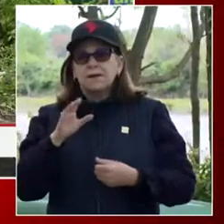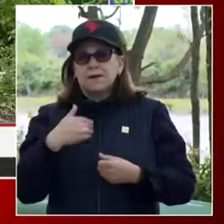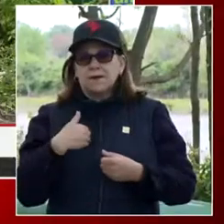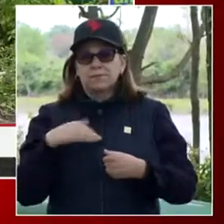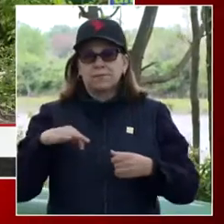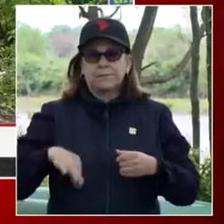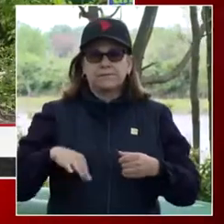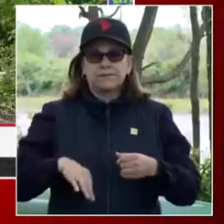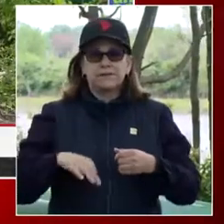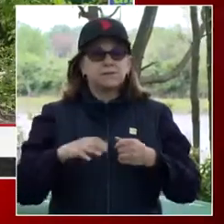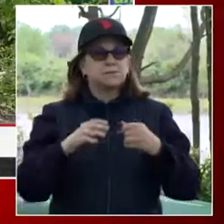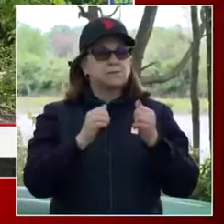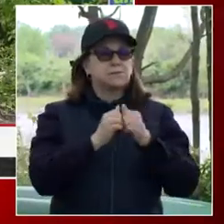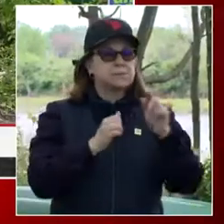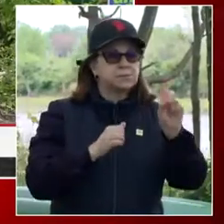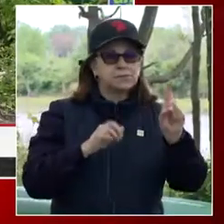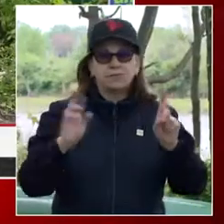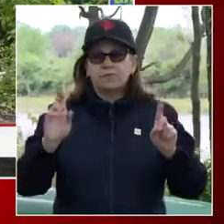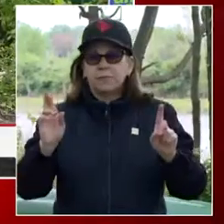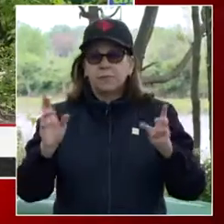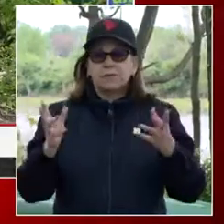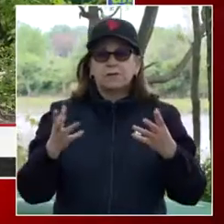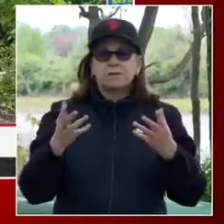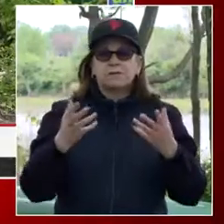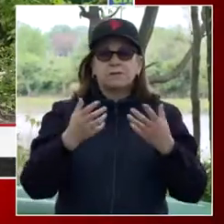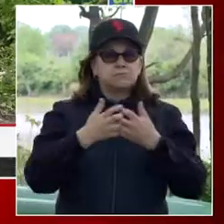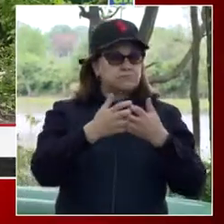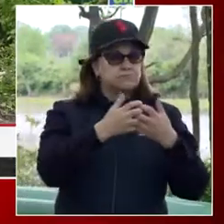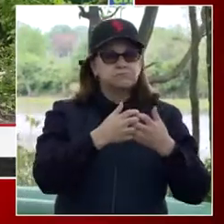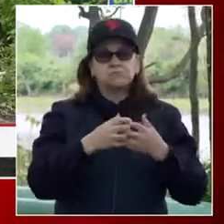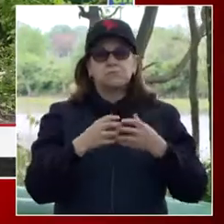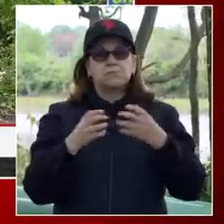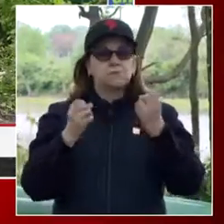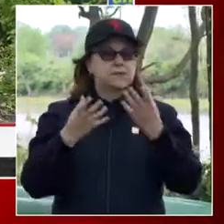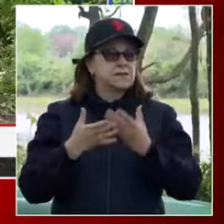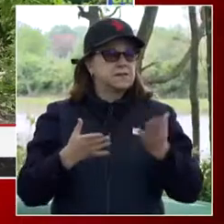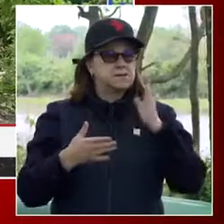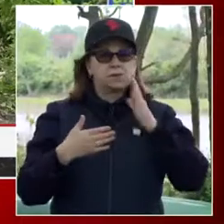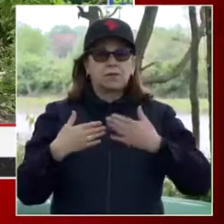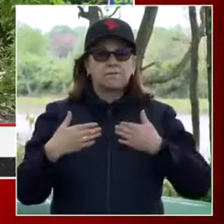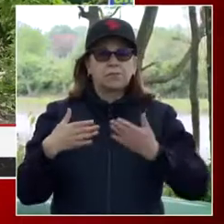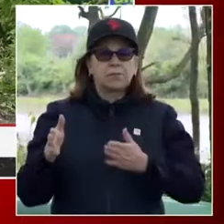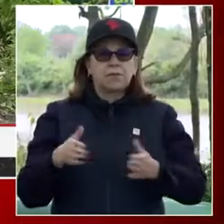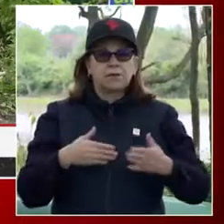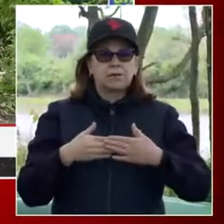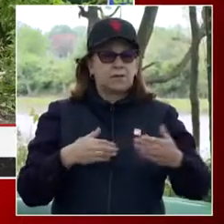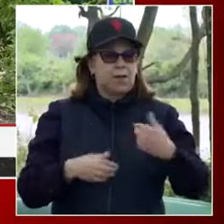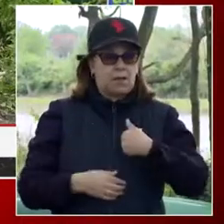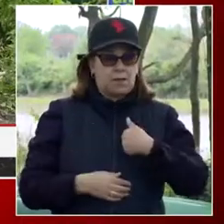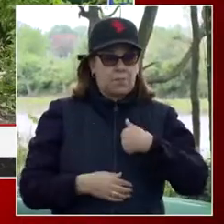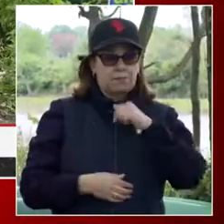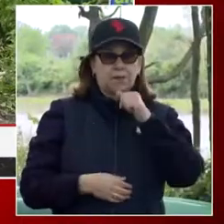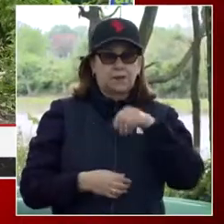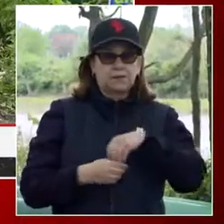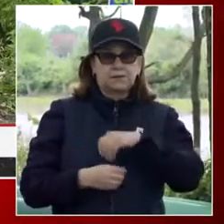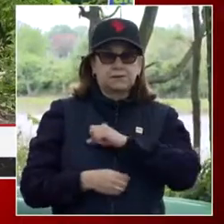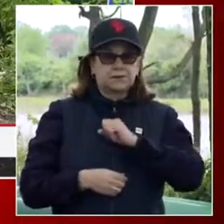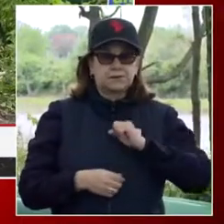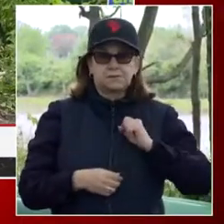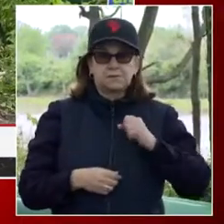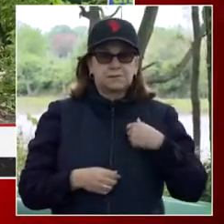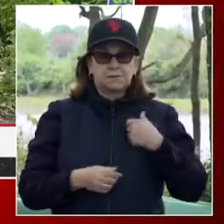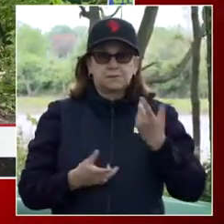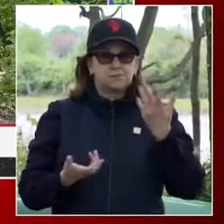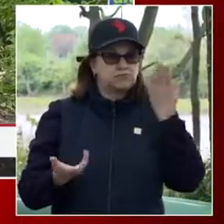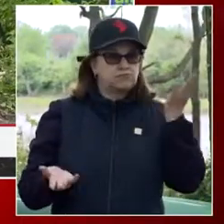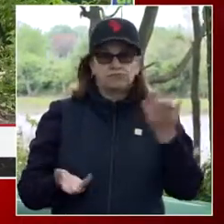an issue, they can get things done. I'm not in the Senate. We don't have 2 senators to work the issue